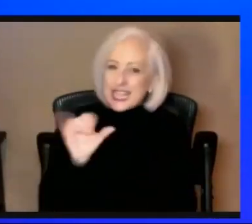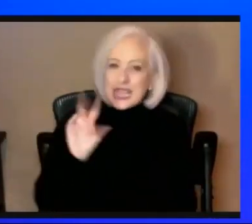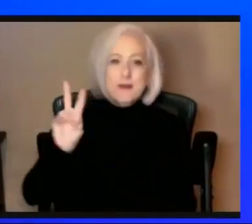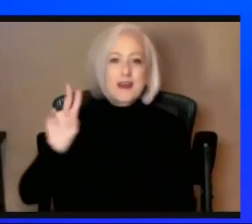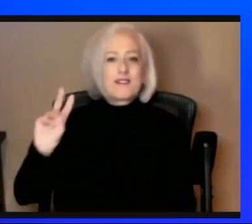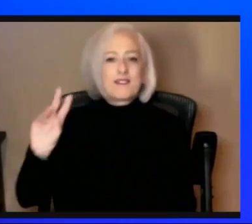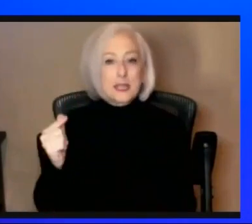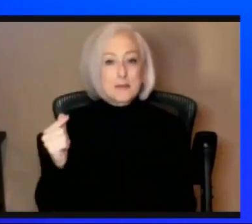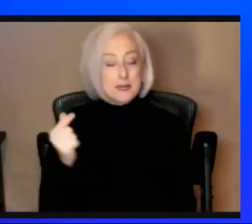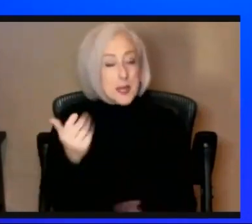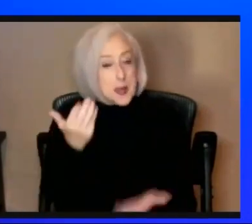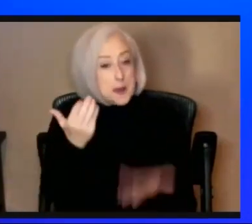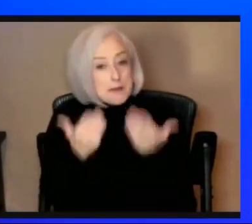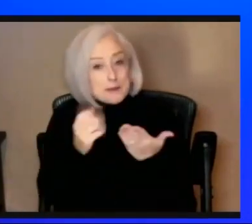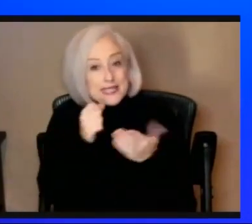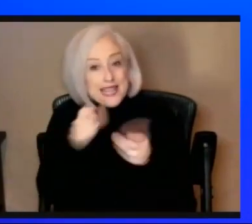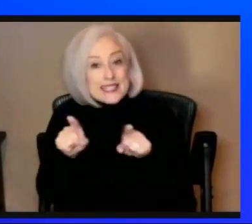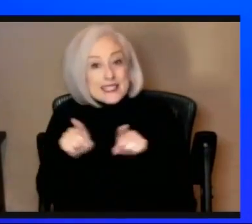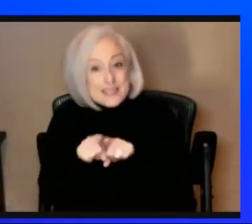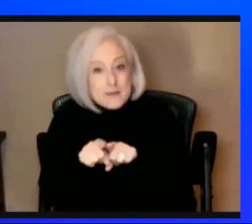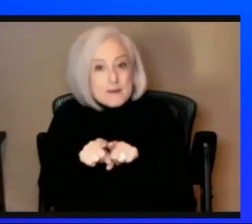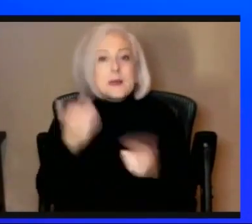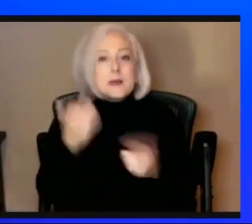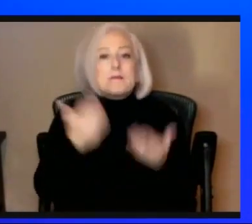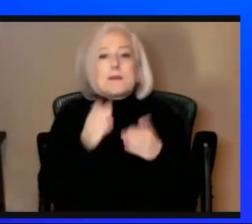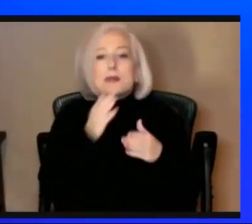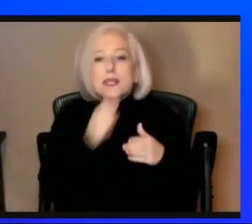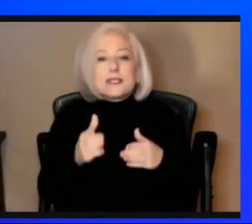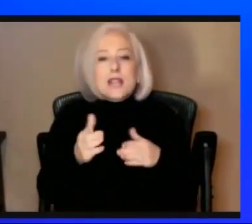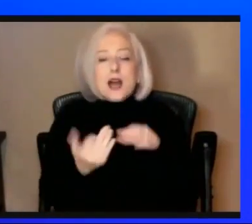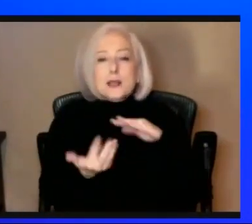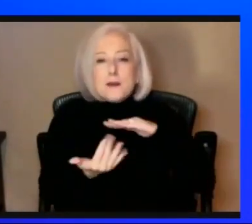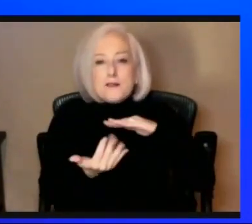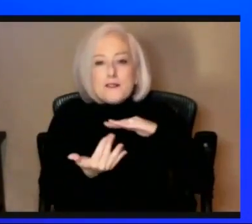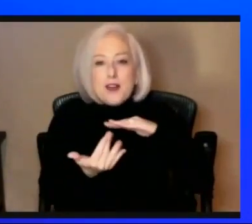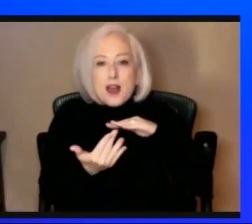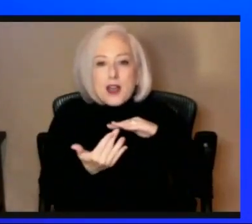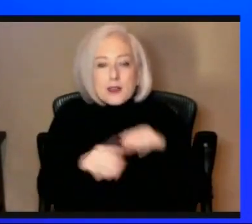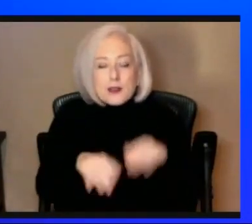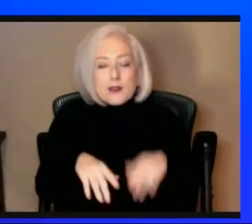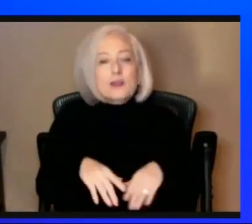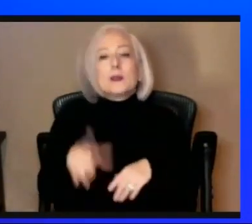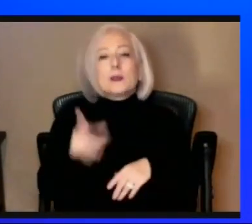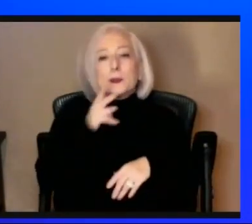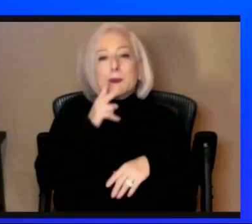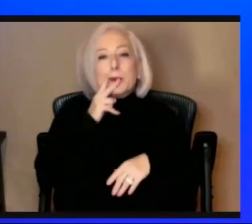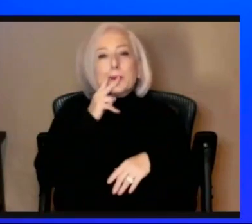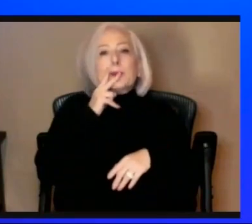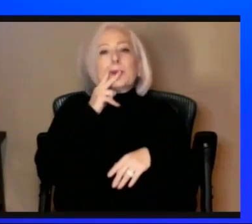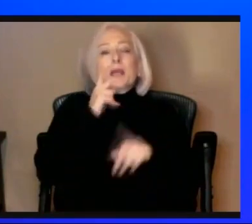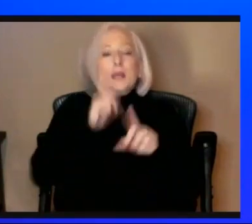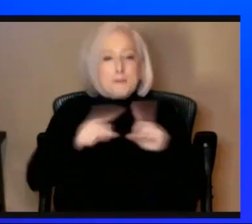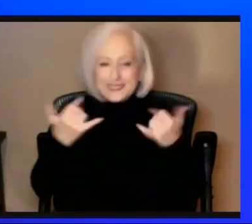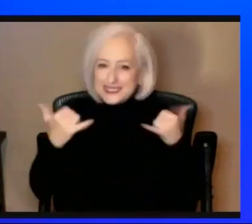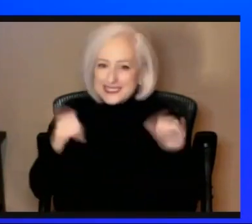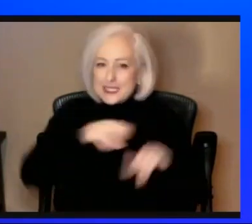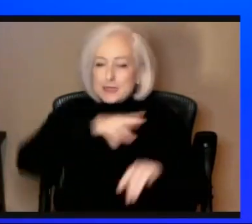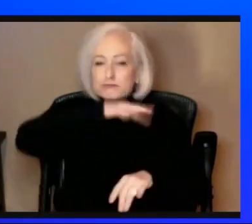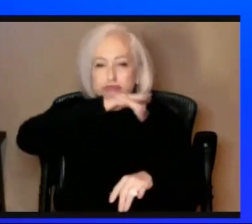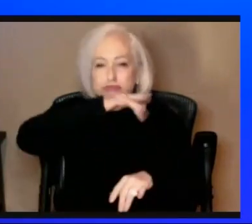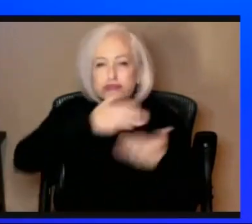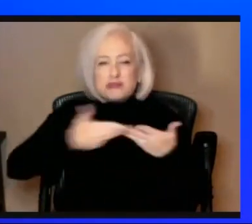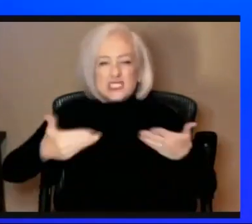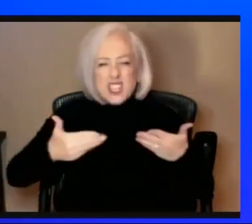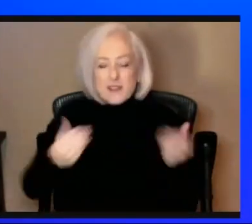same. You're not incinerating the product like you do with tobacco, but you're still getting really nasty stuff. And the more we learn about vaping, the more we realize it's